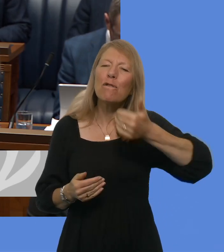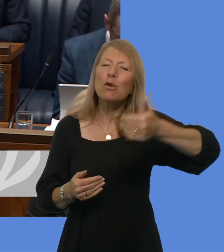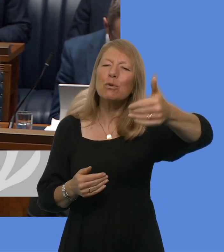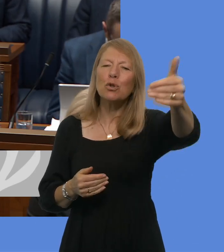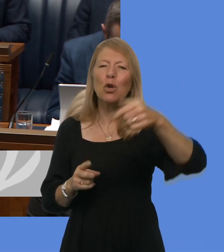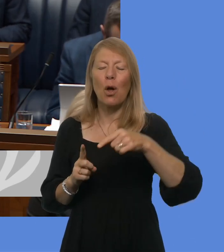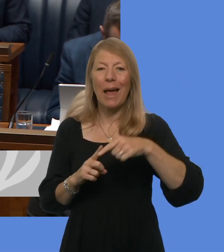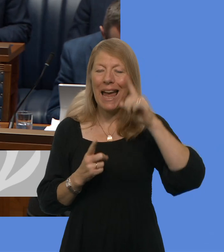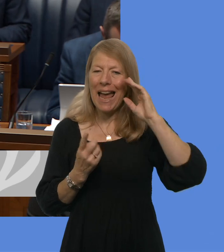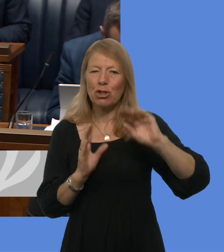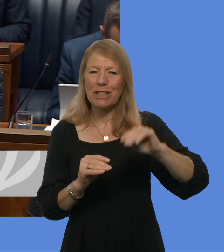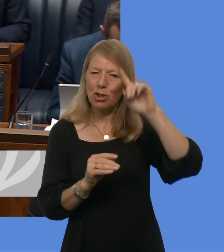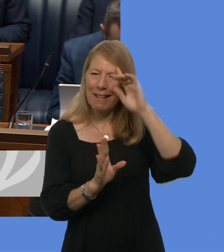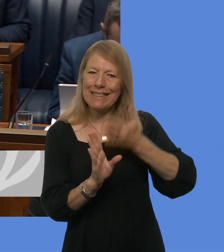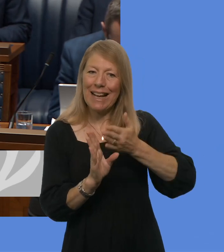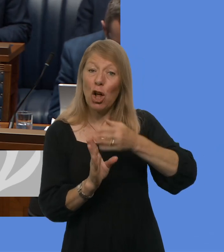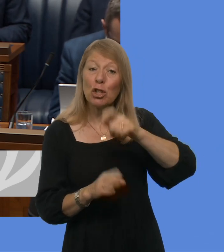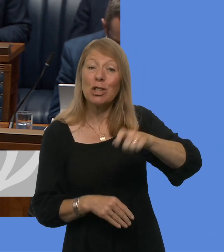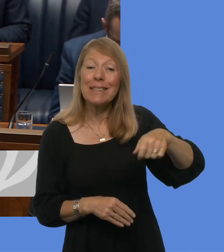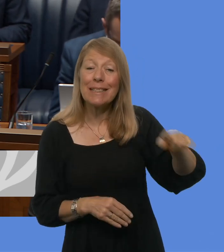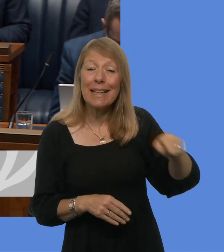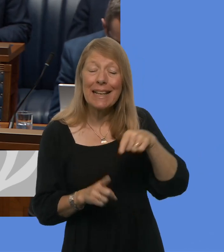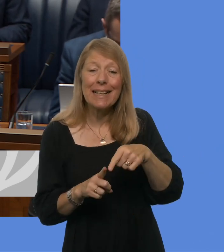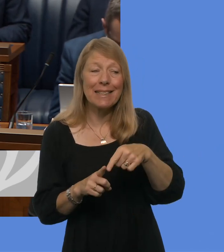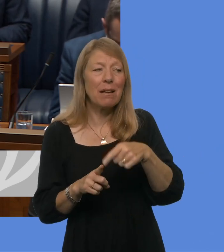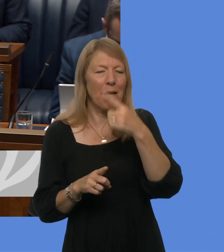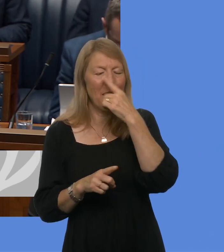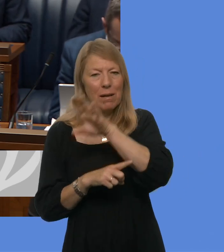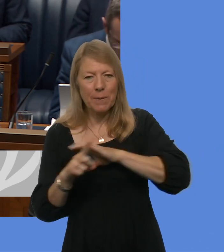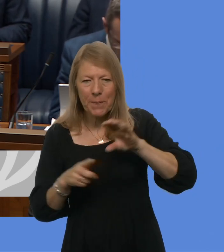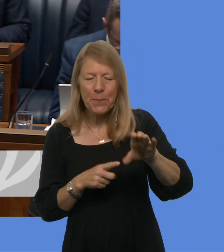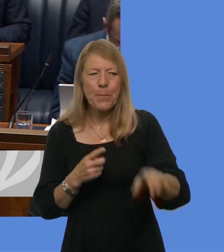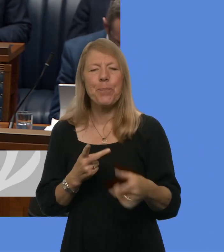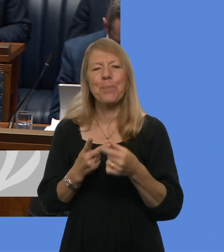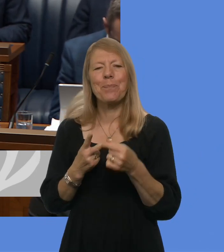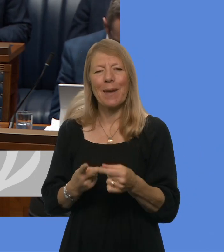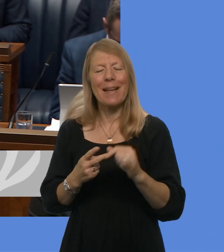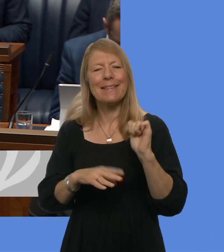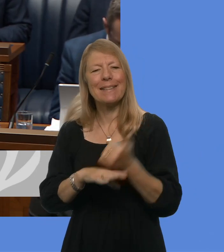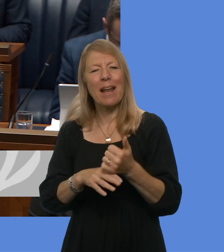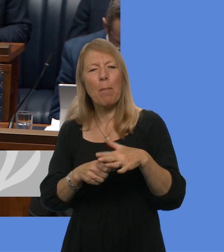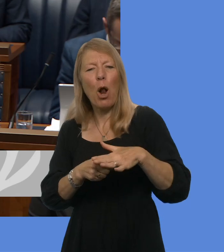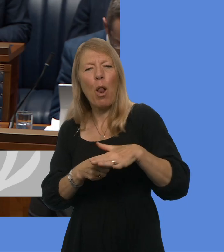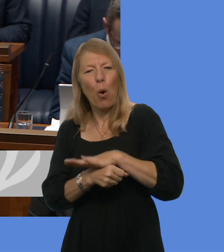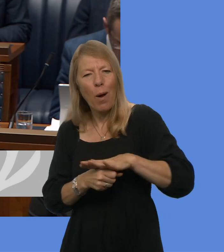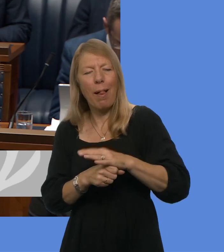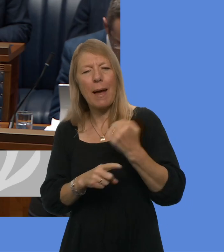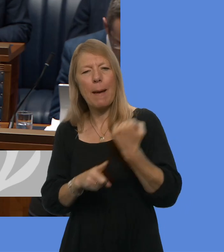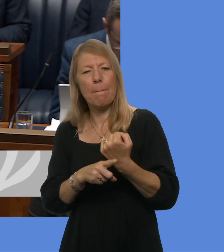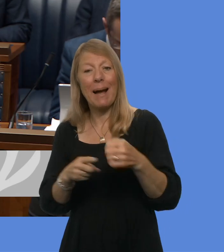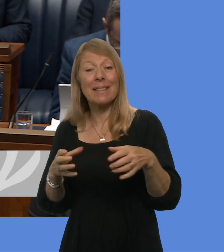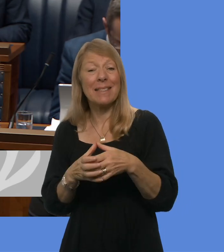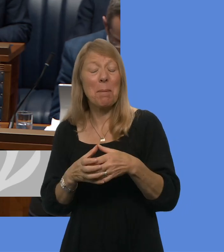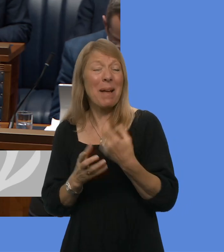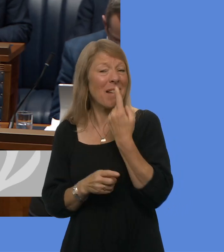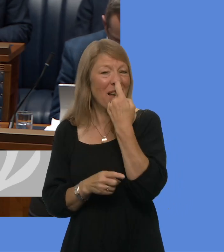educational psychologists to meet the current demand, but also when it comes to setting up local impact teams, for example. This is all designed to